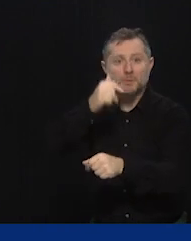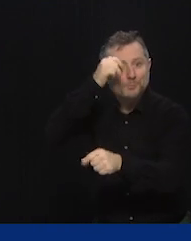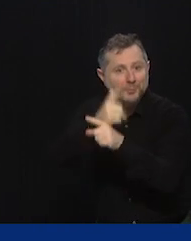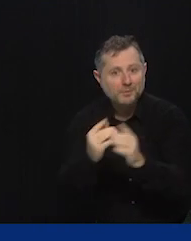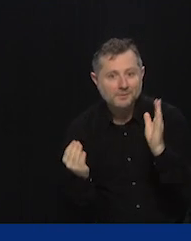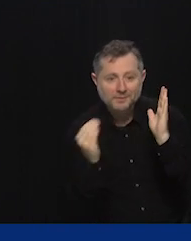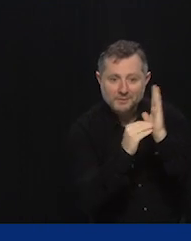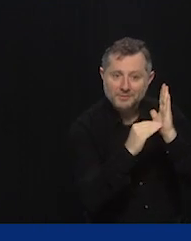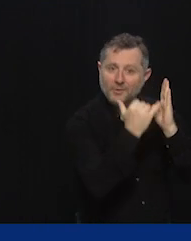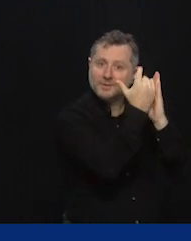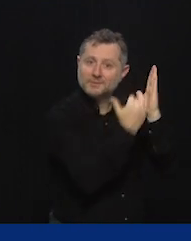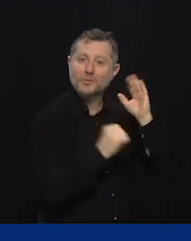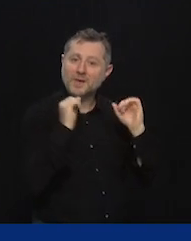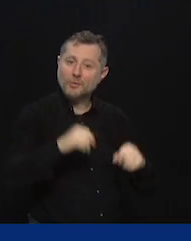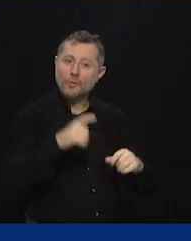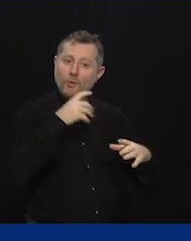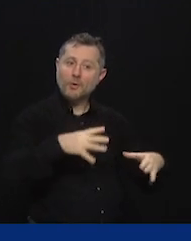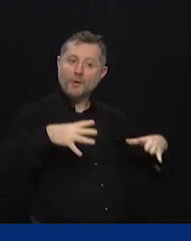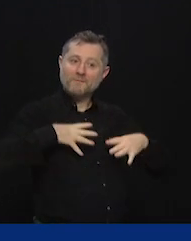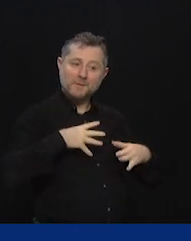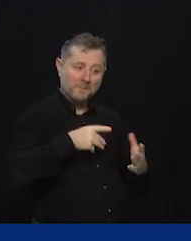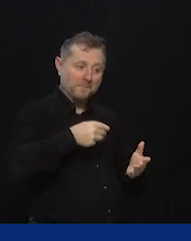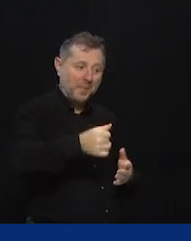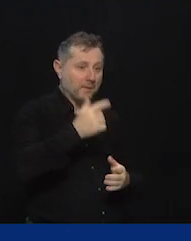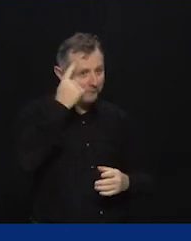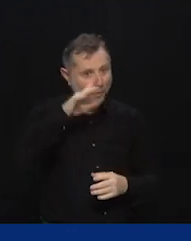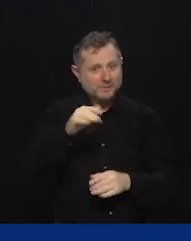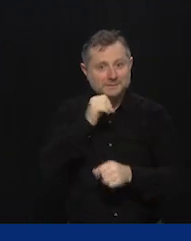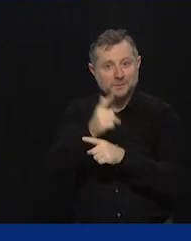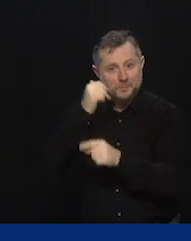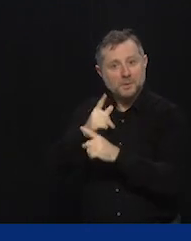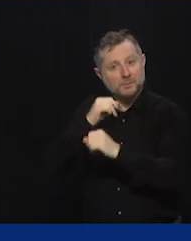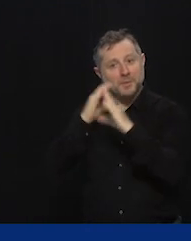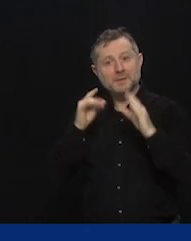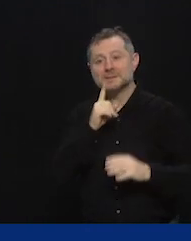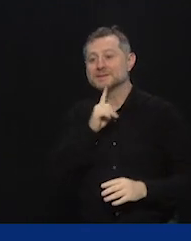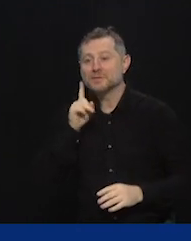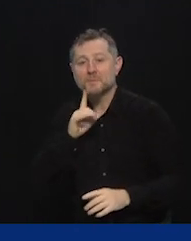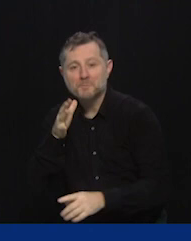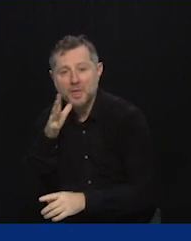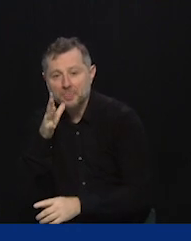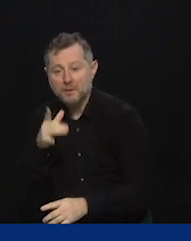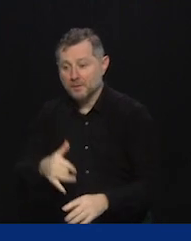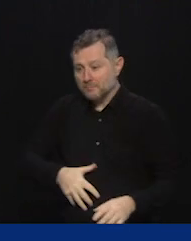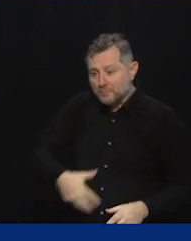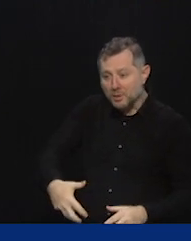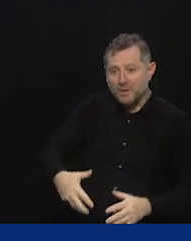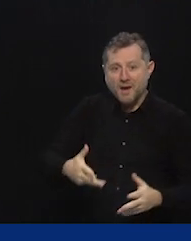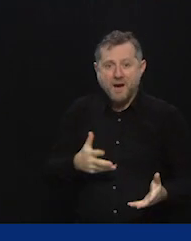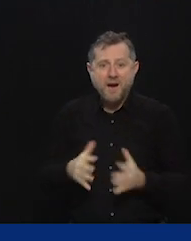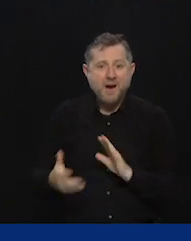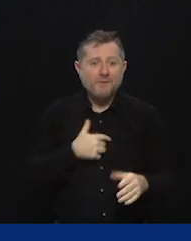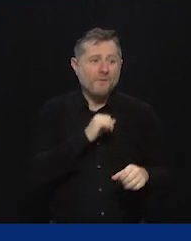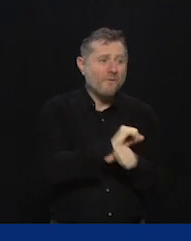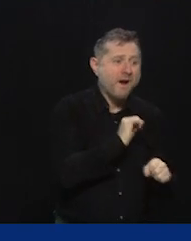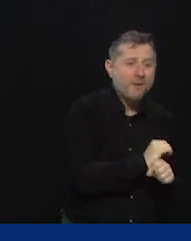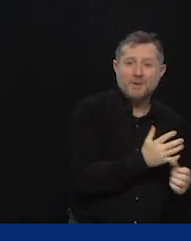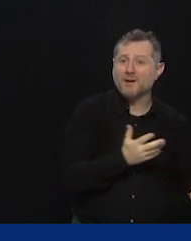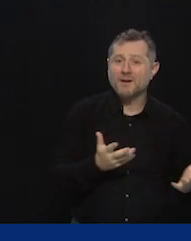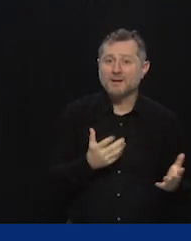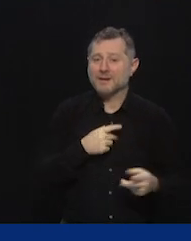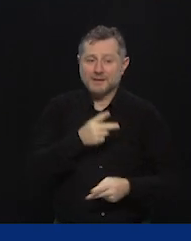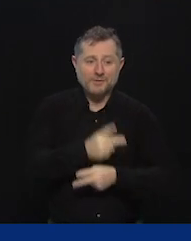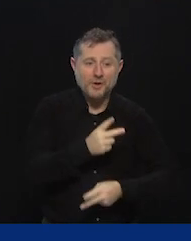single mom. You're pregnant. You have a job. Take care of yourself, perhaps other children. And your parents aren't able to help you, but you have